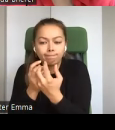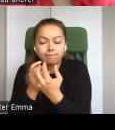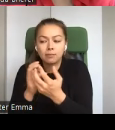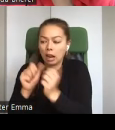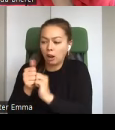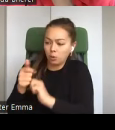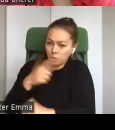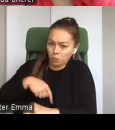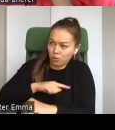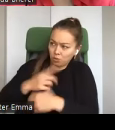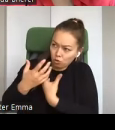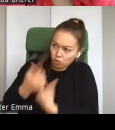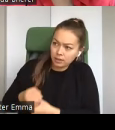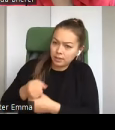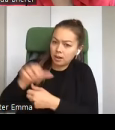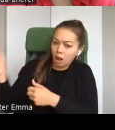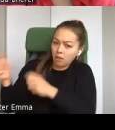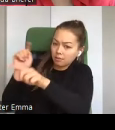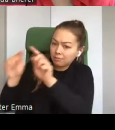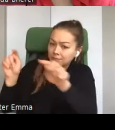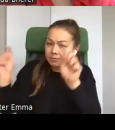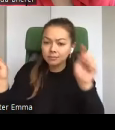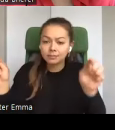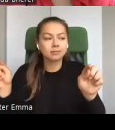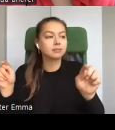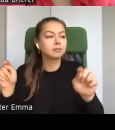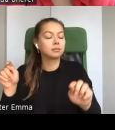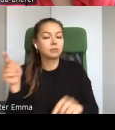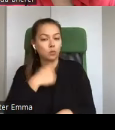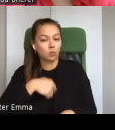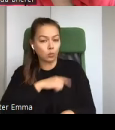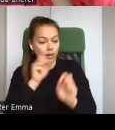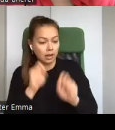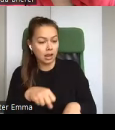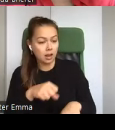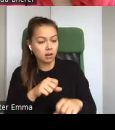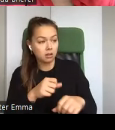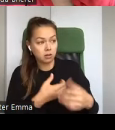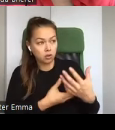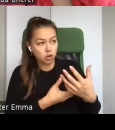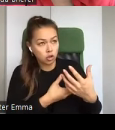incidents? Is it possible to believe that we're able to turn towards others, that they can be our safety base?